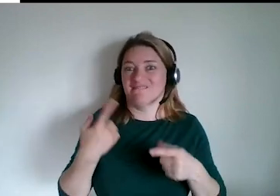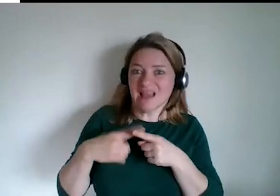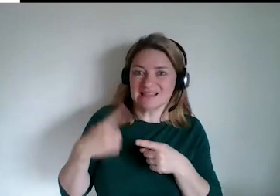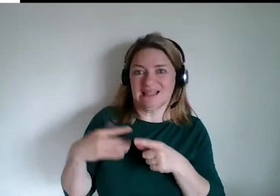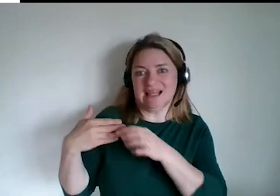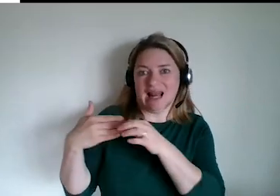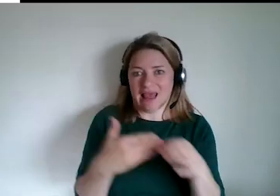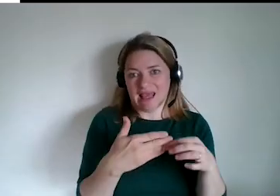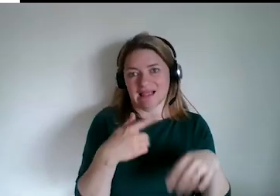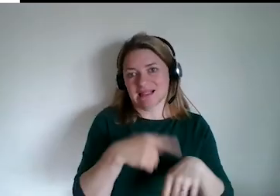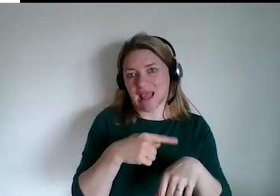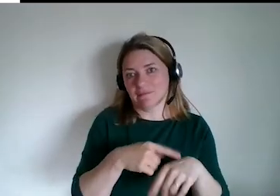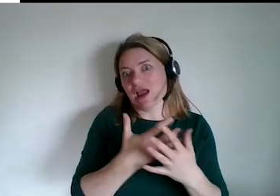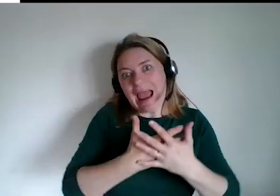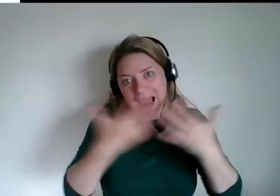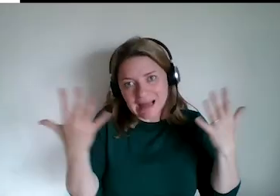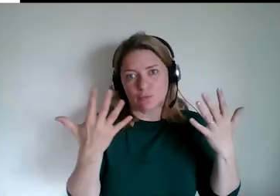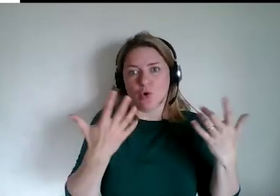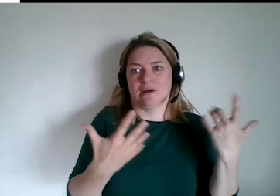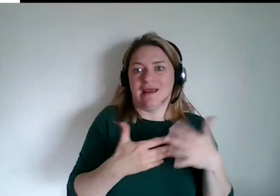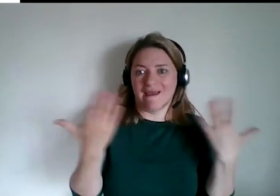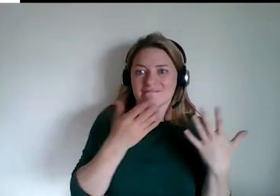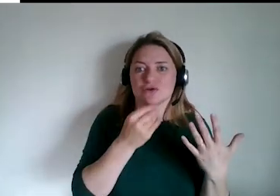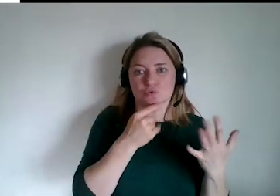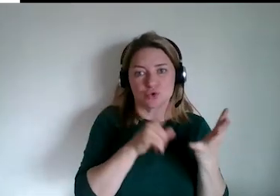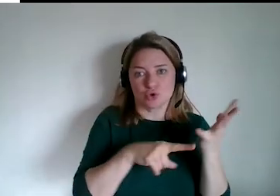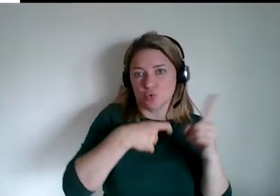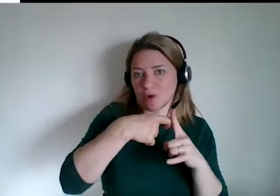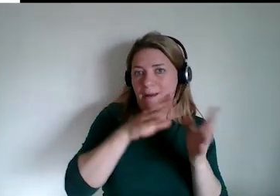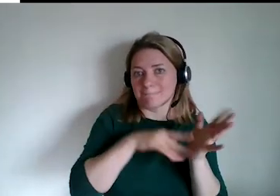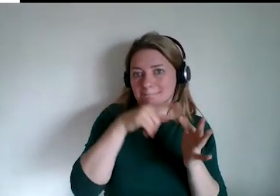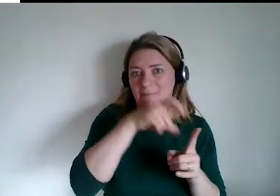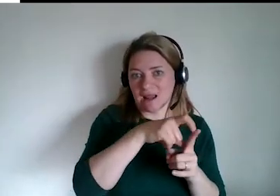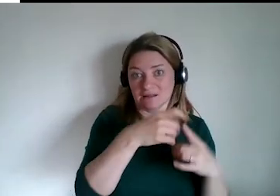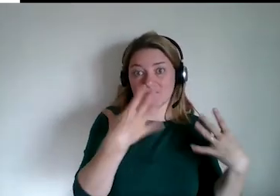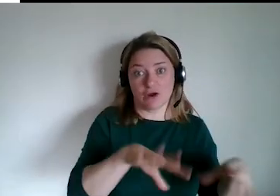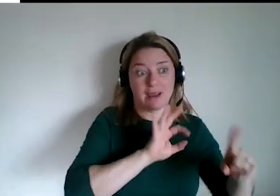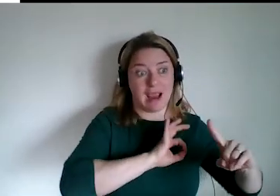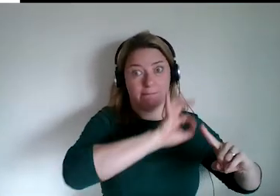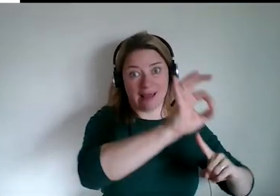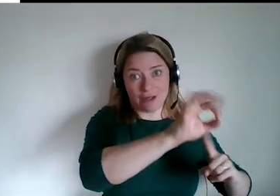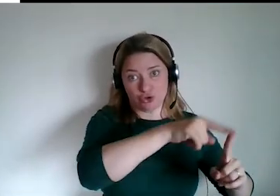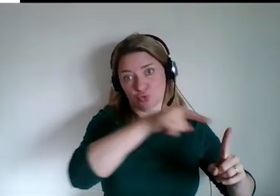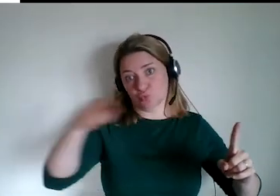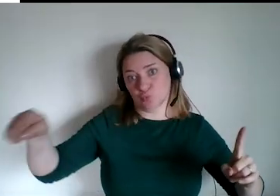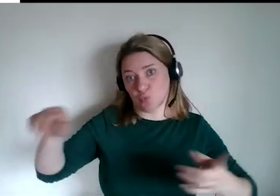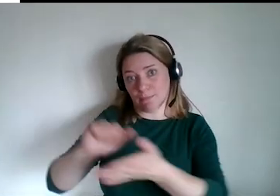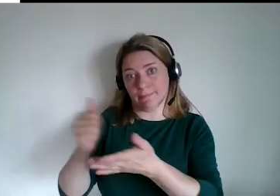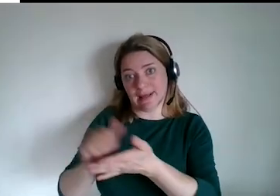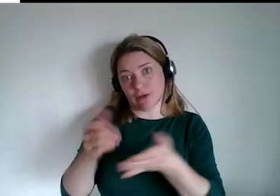anybody who's ever used UKMED in the point of application to the point of publication.